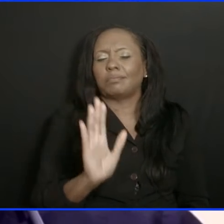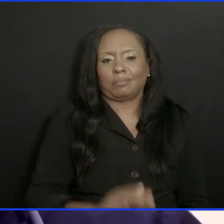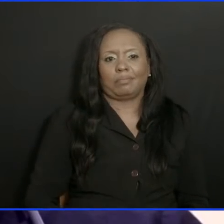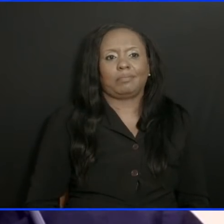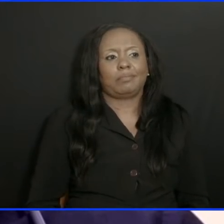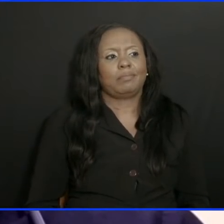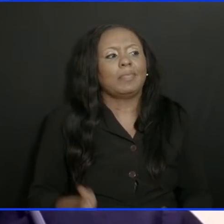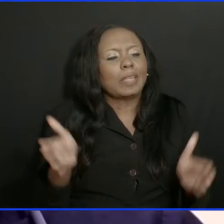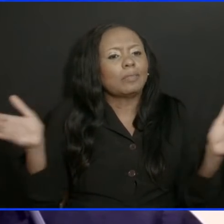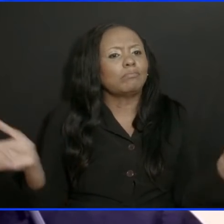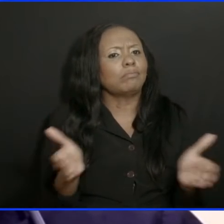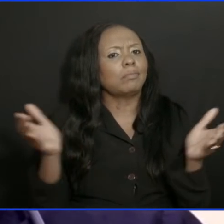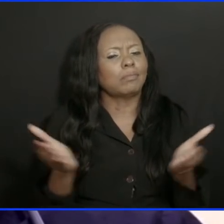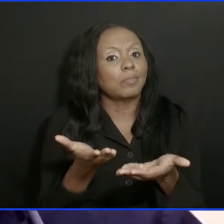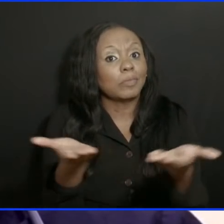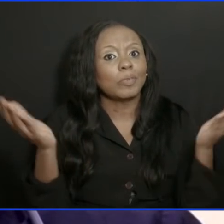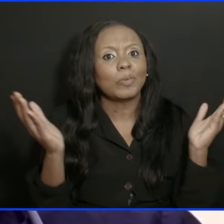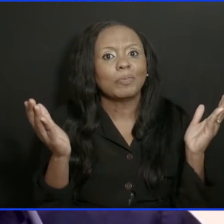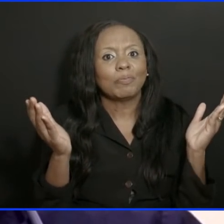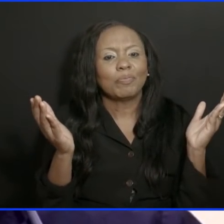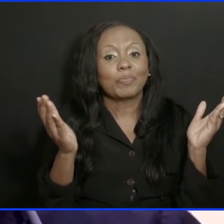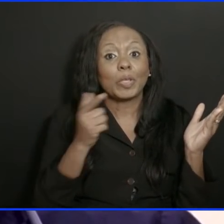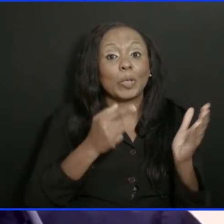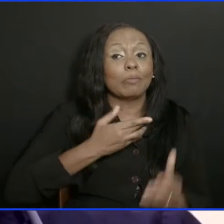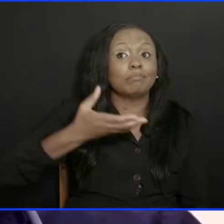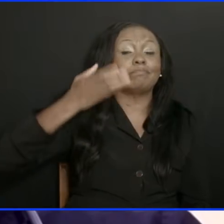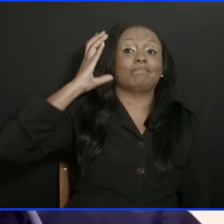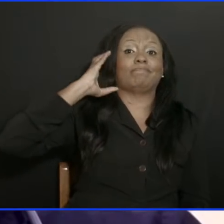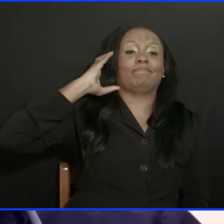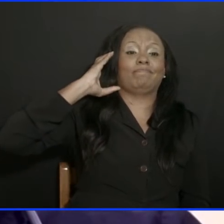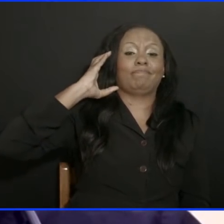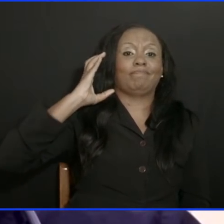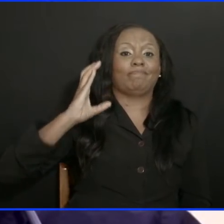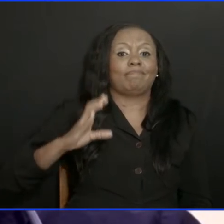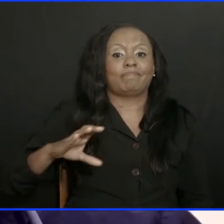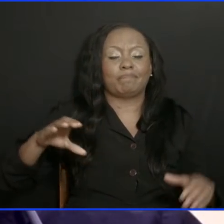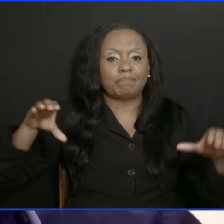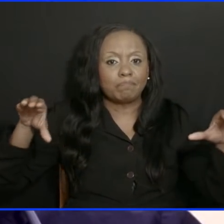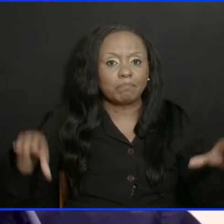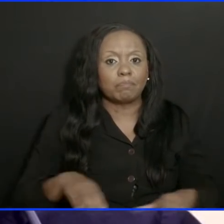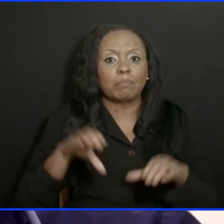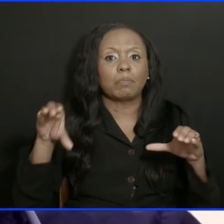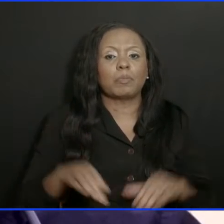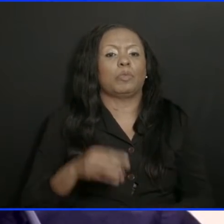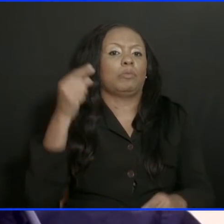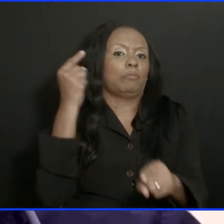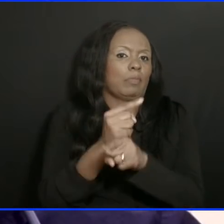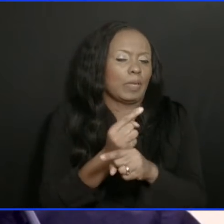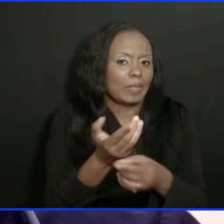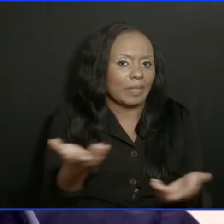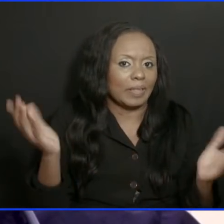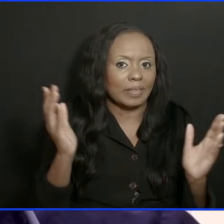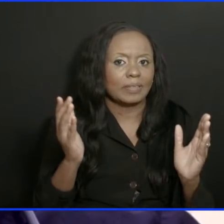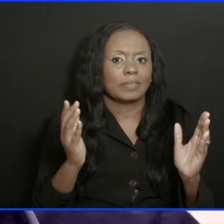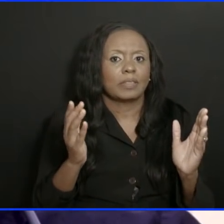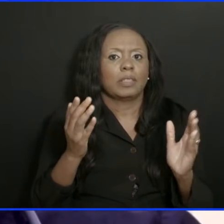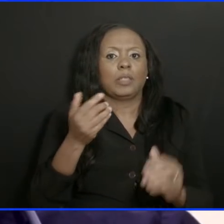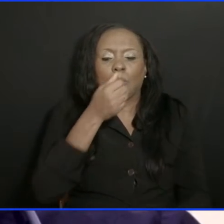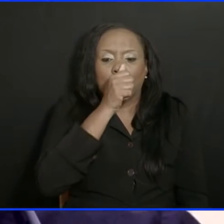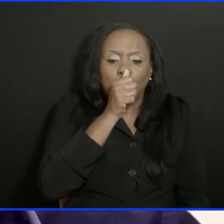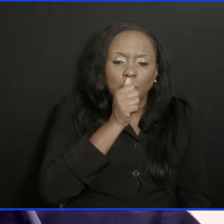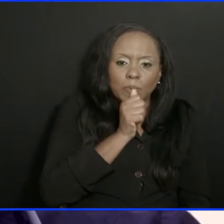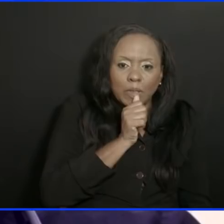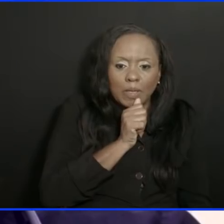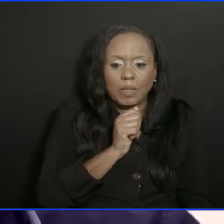encourage you to do is to encourage you as you listen today to do the things that you know are the right things to do to get us through this